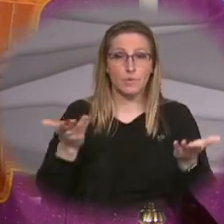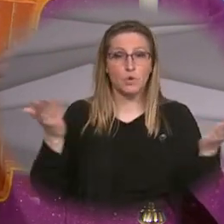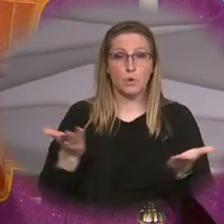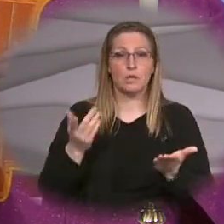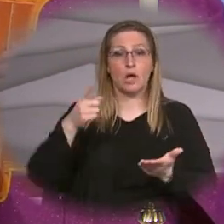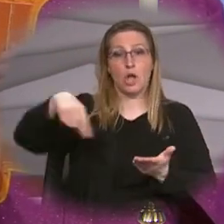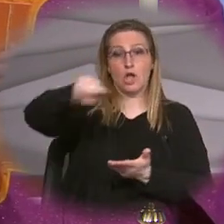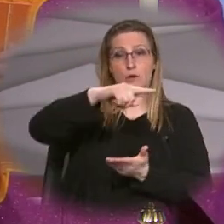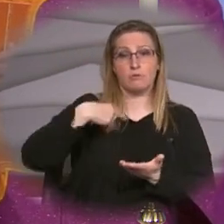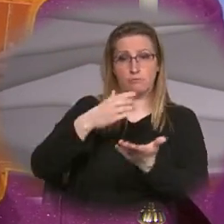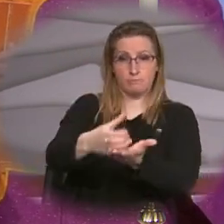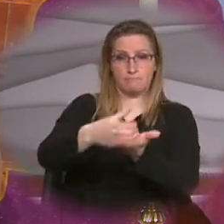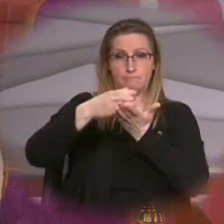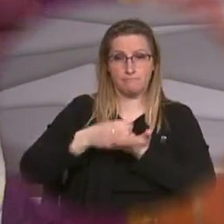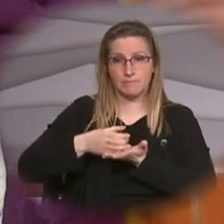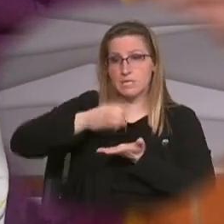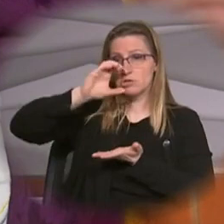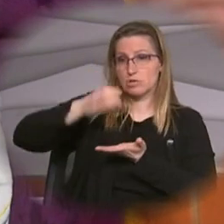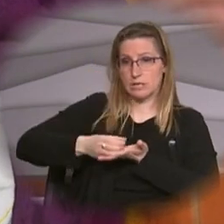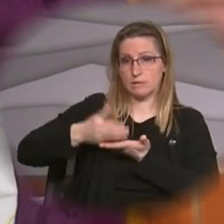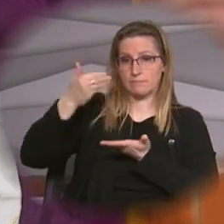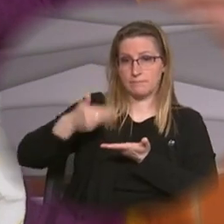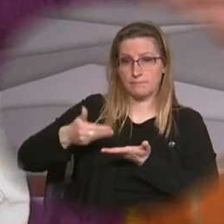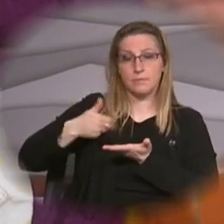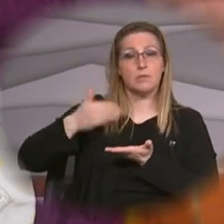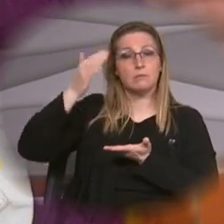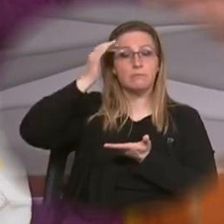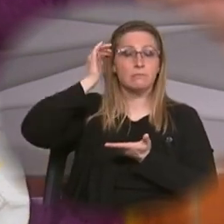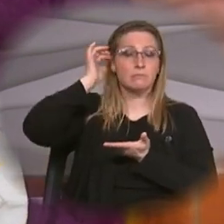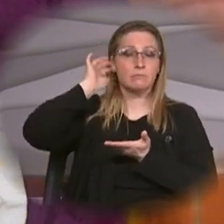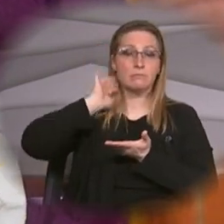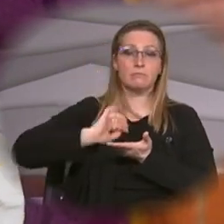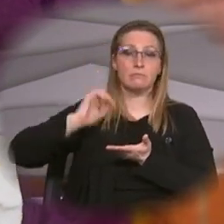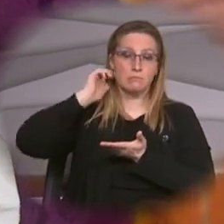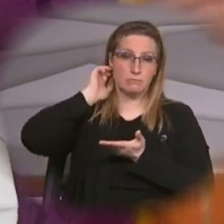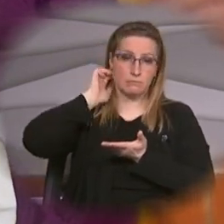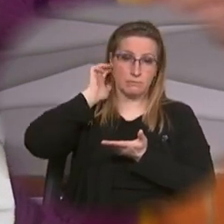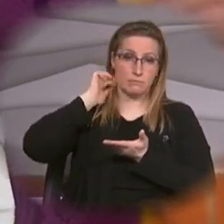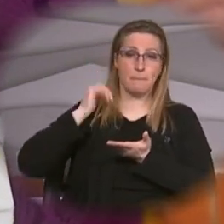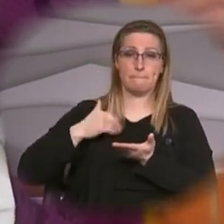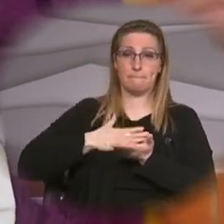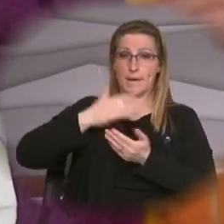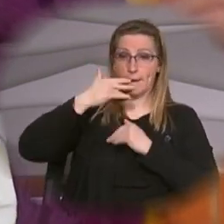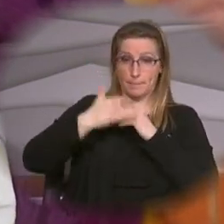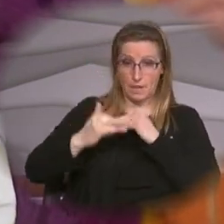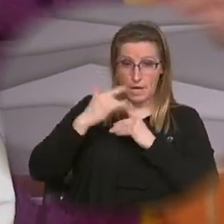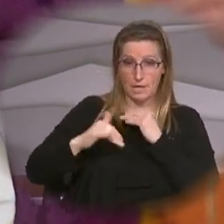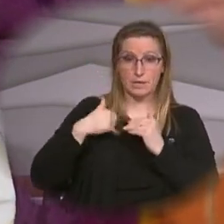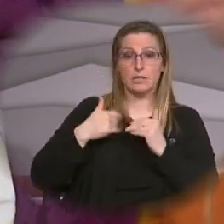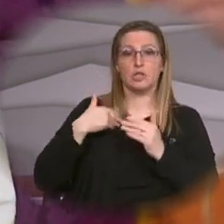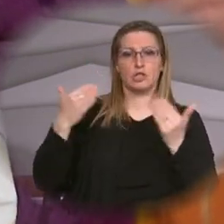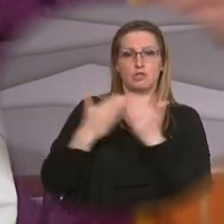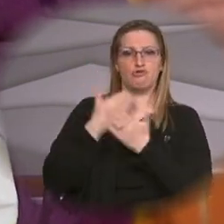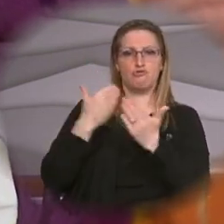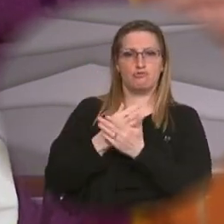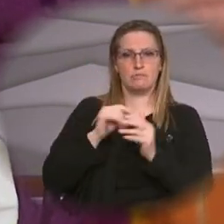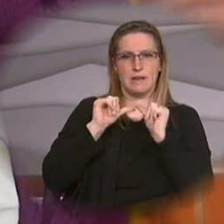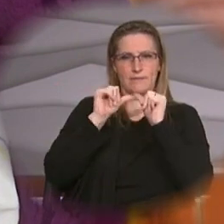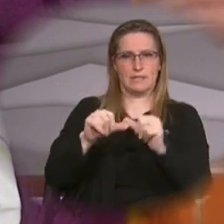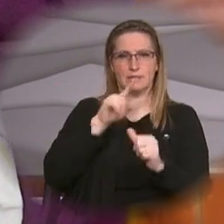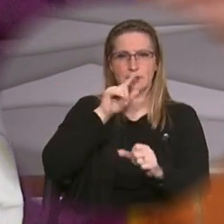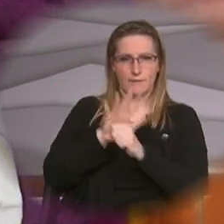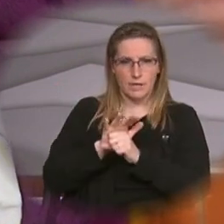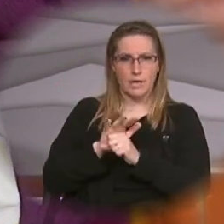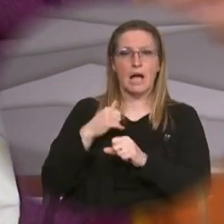saying, Take this, all of you, and drink from it, for this is the chalice of my blood, the blood of the new and eternal